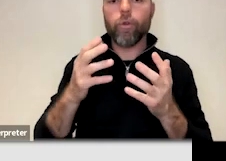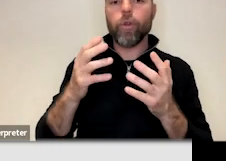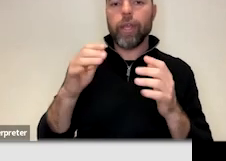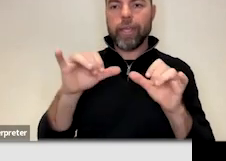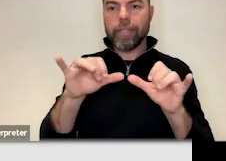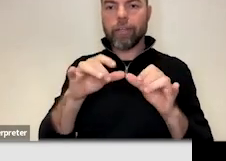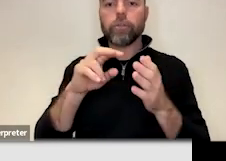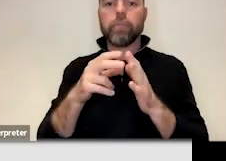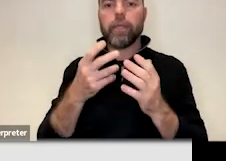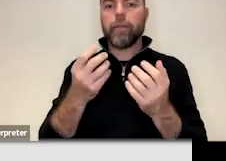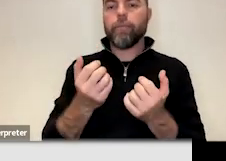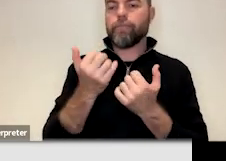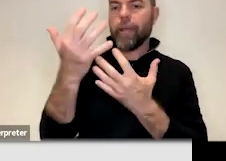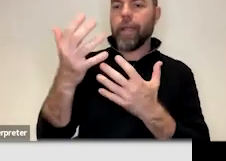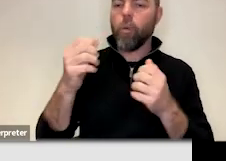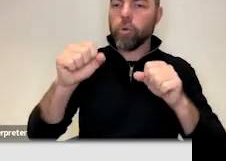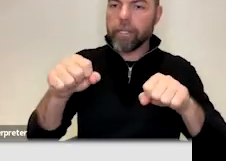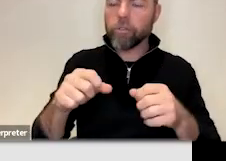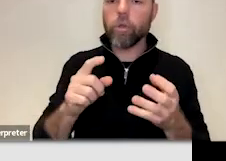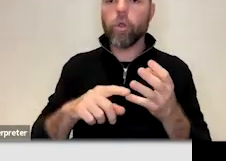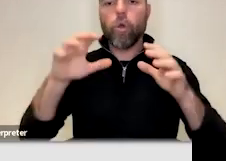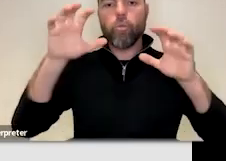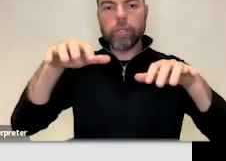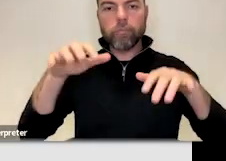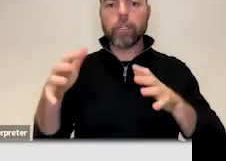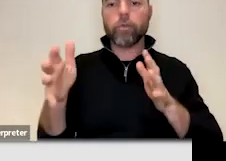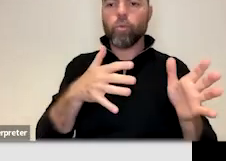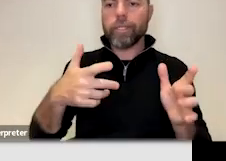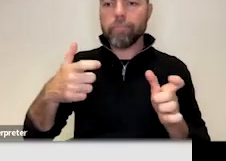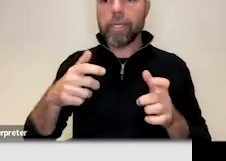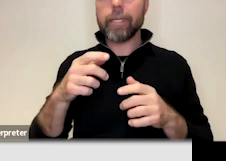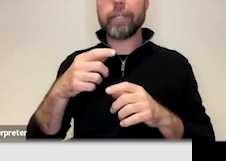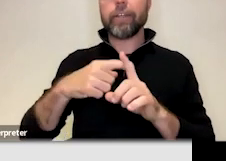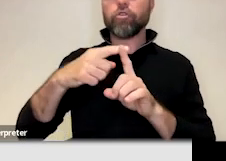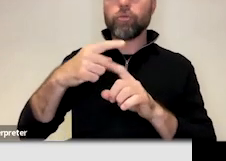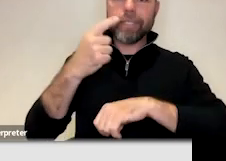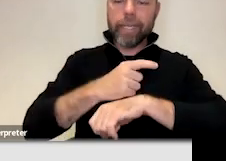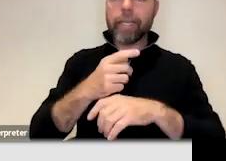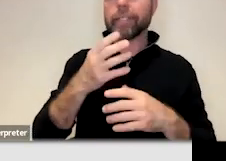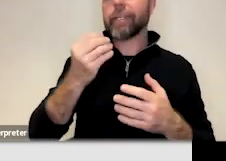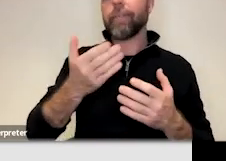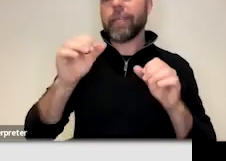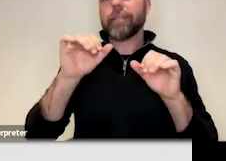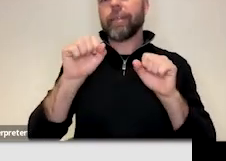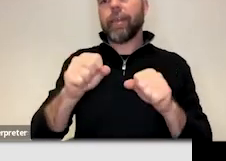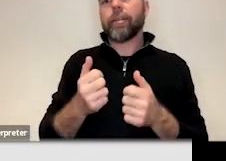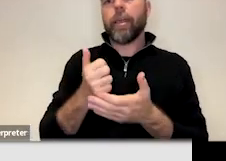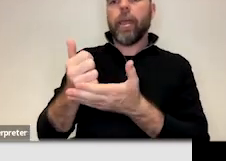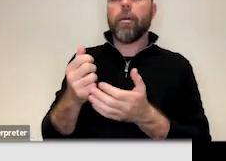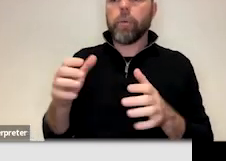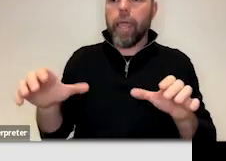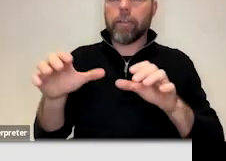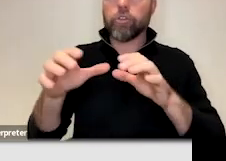of wildfire potential, precipitation, wind speed, degree days, and things that may be more actionable for infrastructure owners